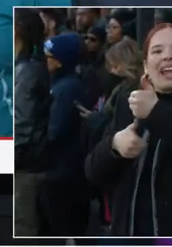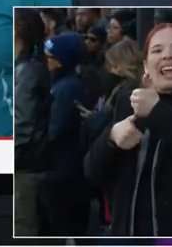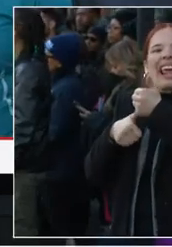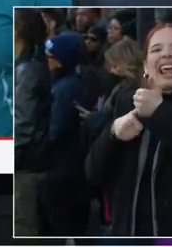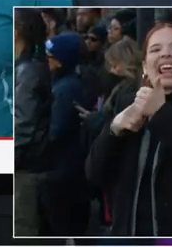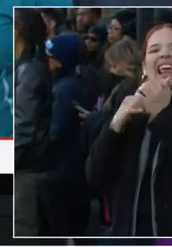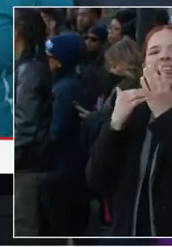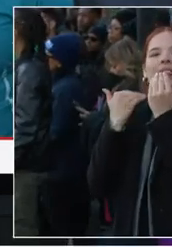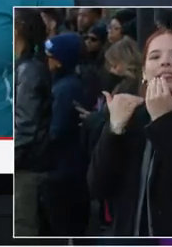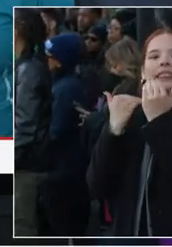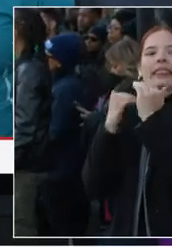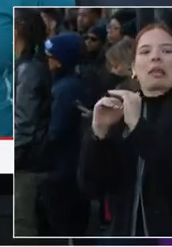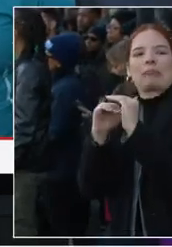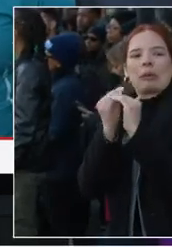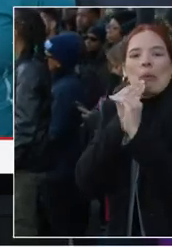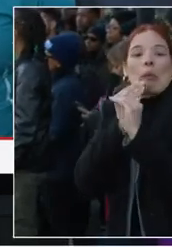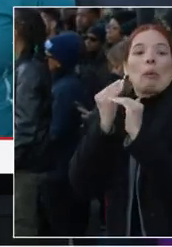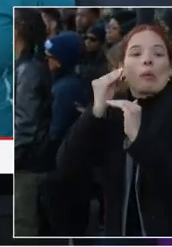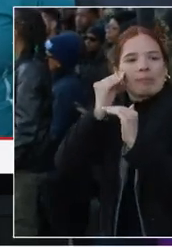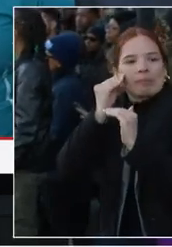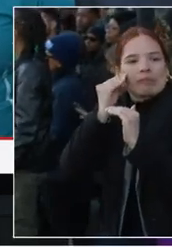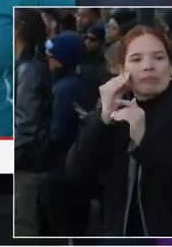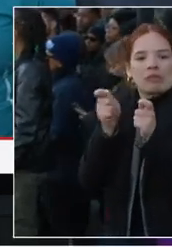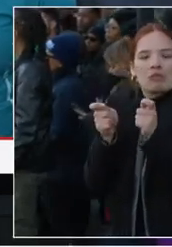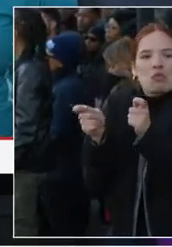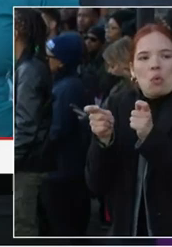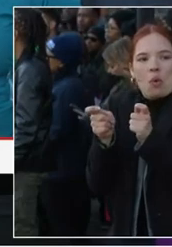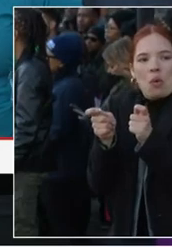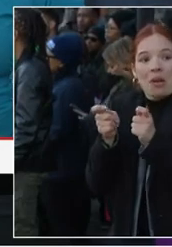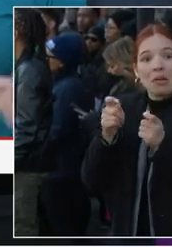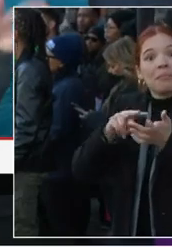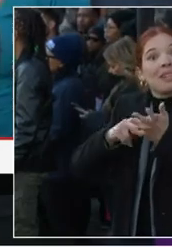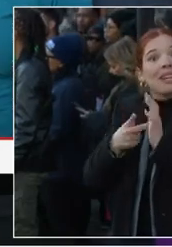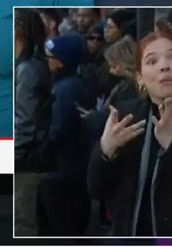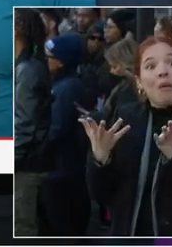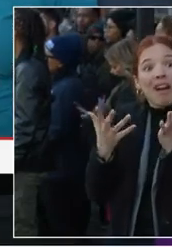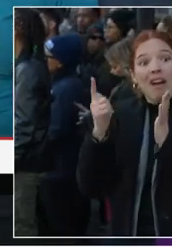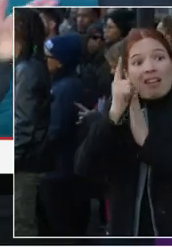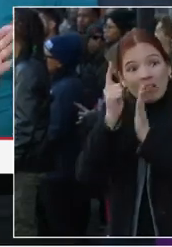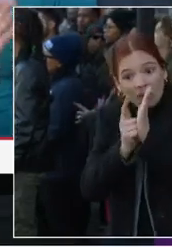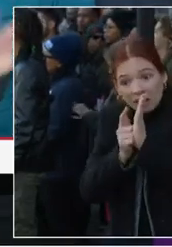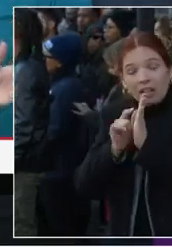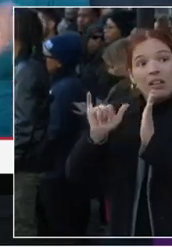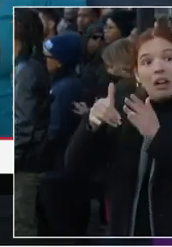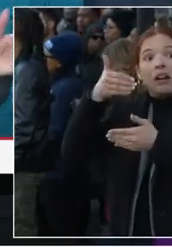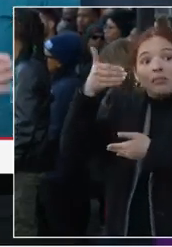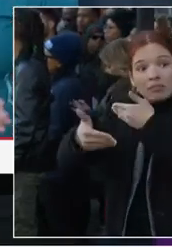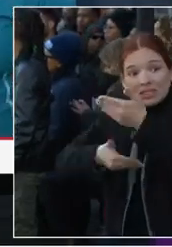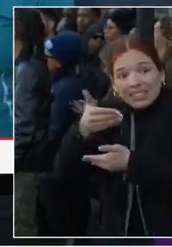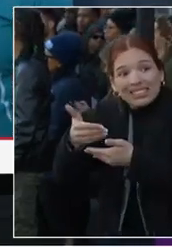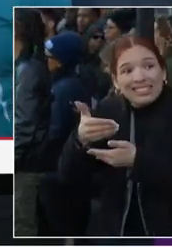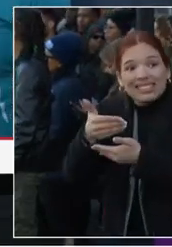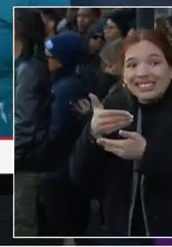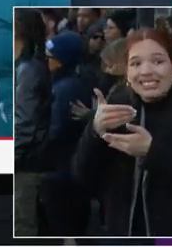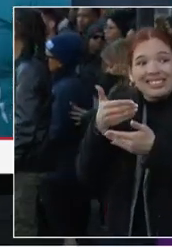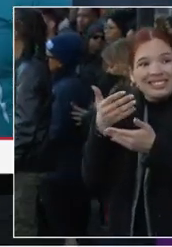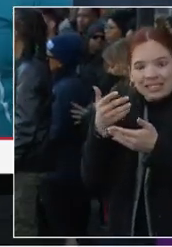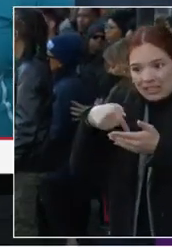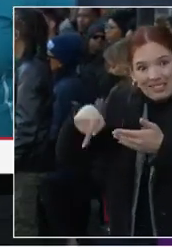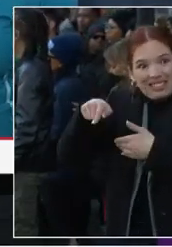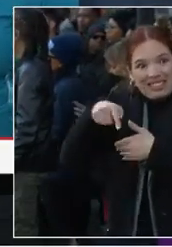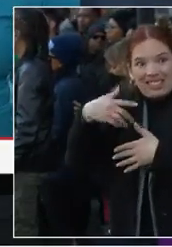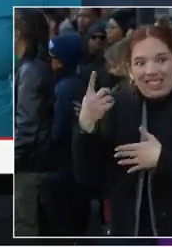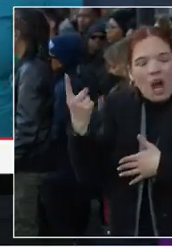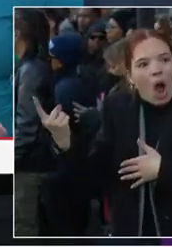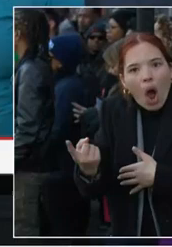rule. What that means is our legislative process doesn't start and end with us. It always